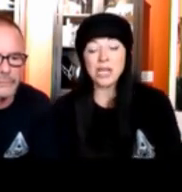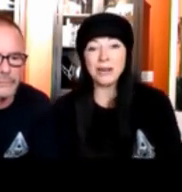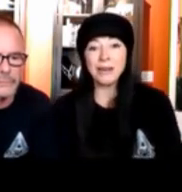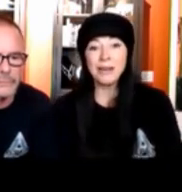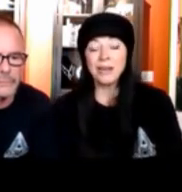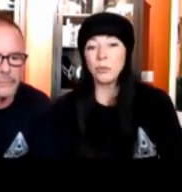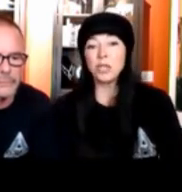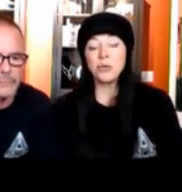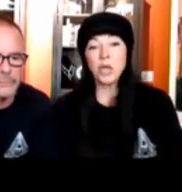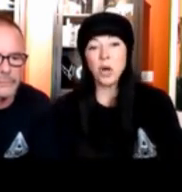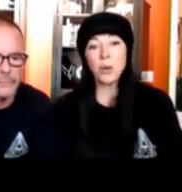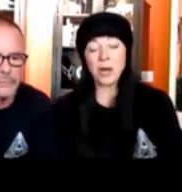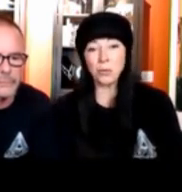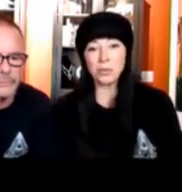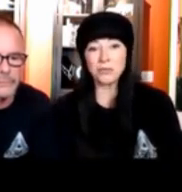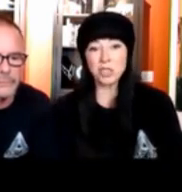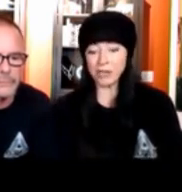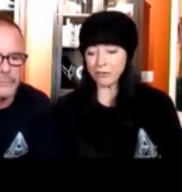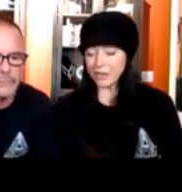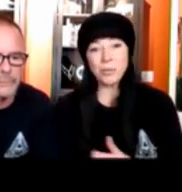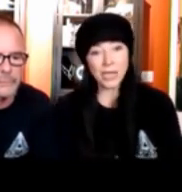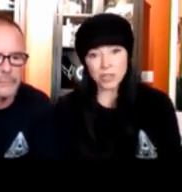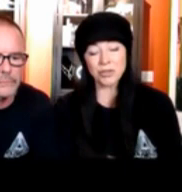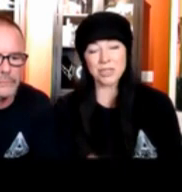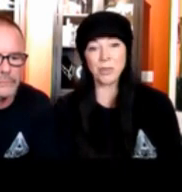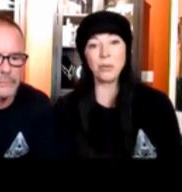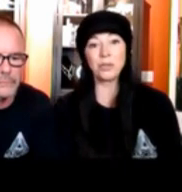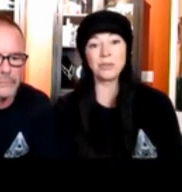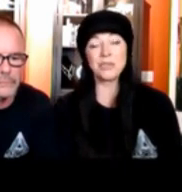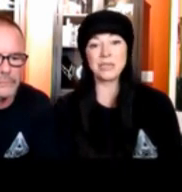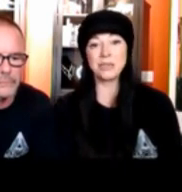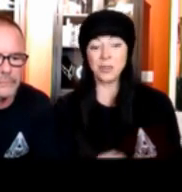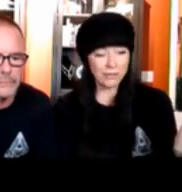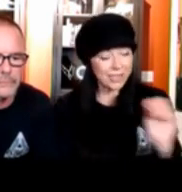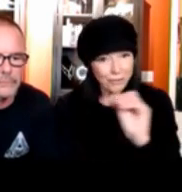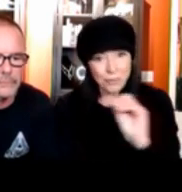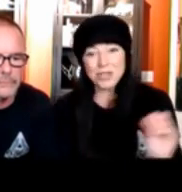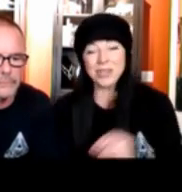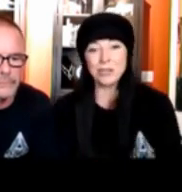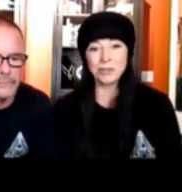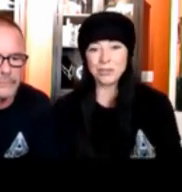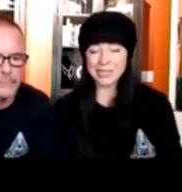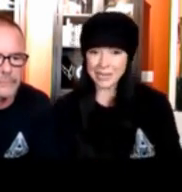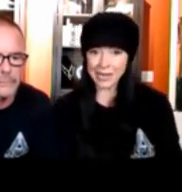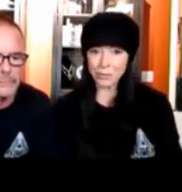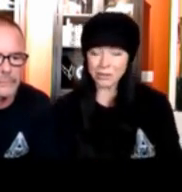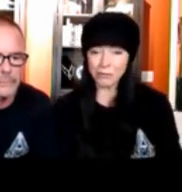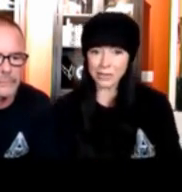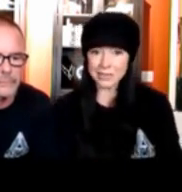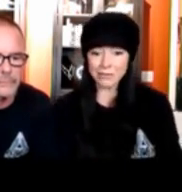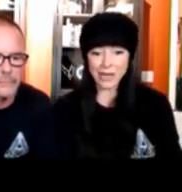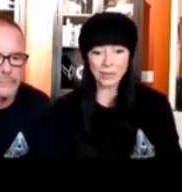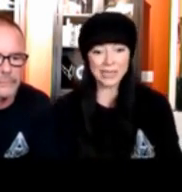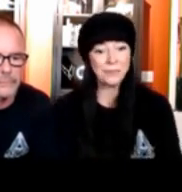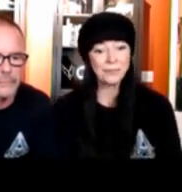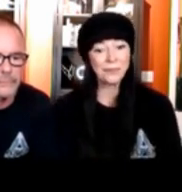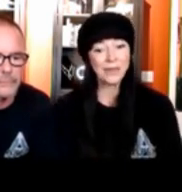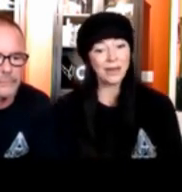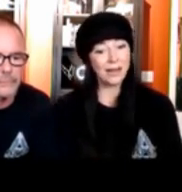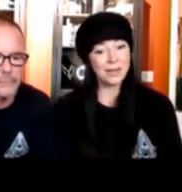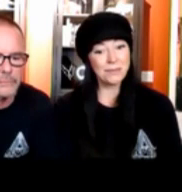can share what you know about wolves. Share fun pictures about wolves and a little bit of information that you learned today with your friends and